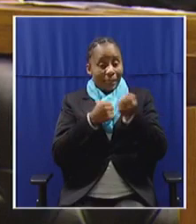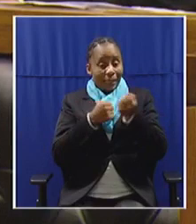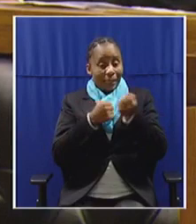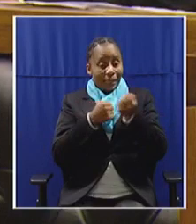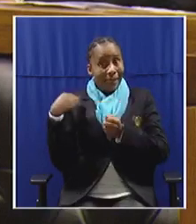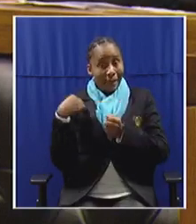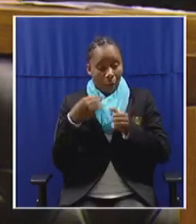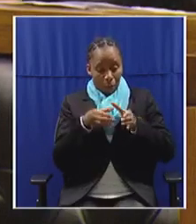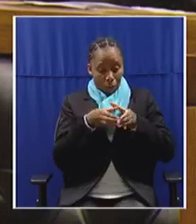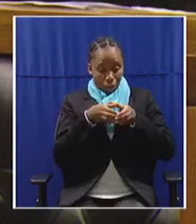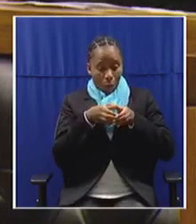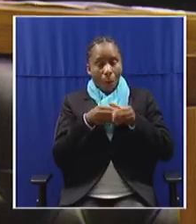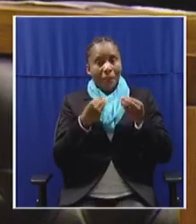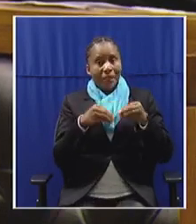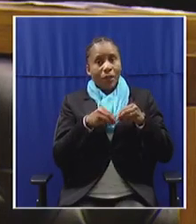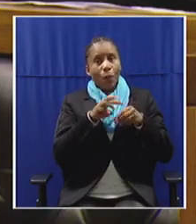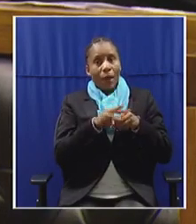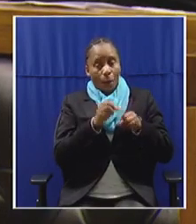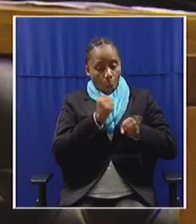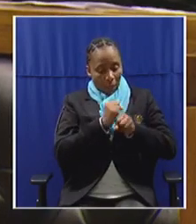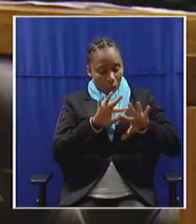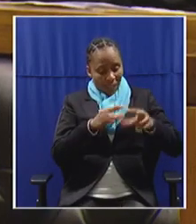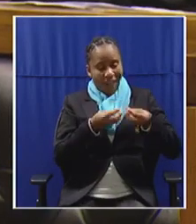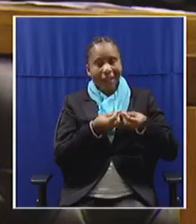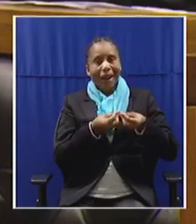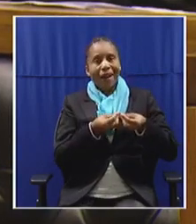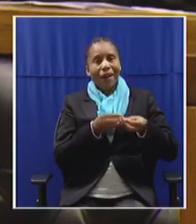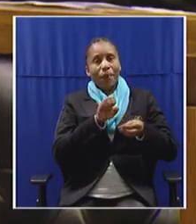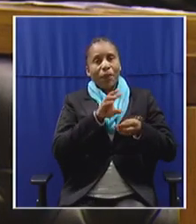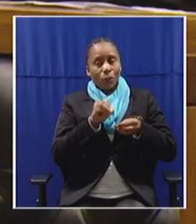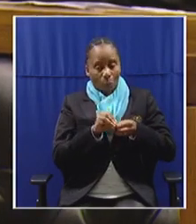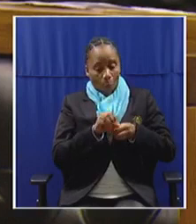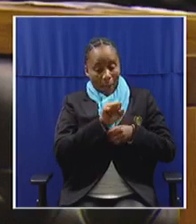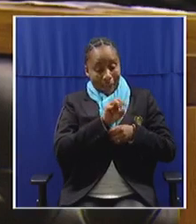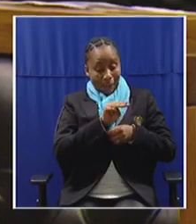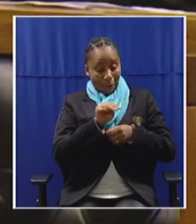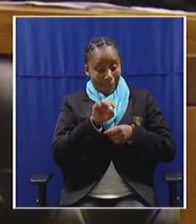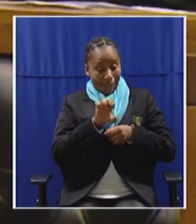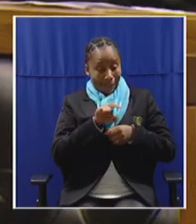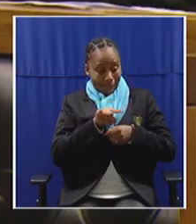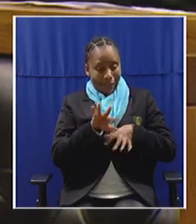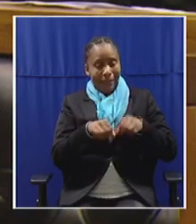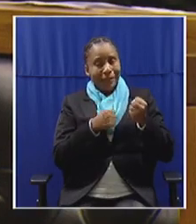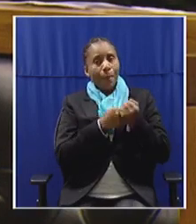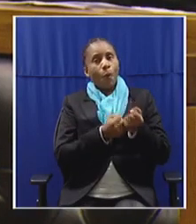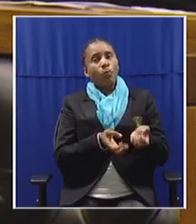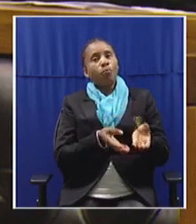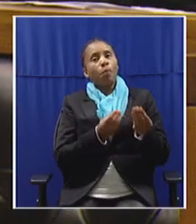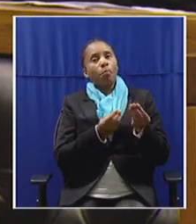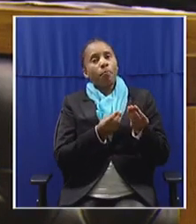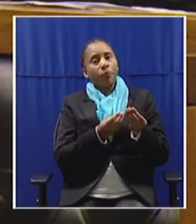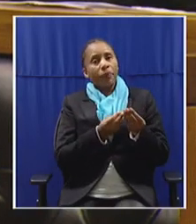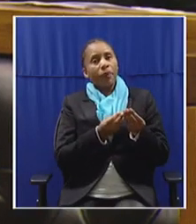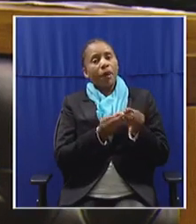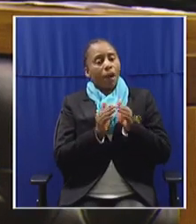Business, work together so that these SMMEs are supported and there is an